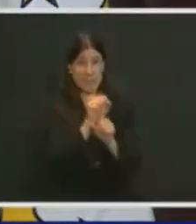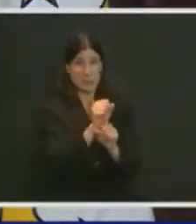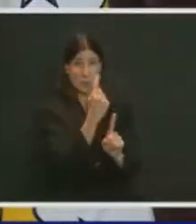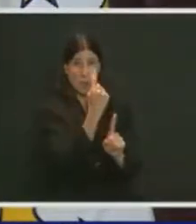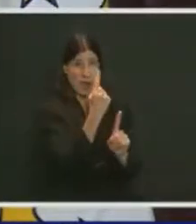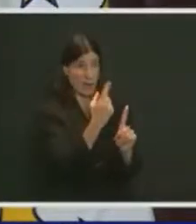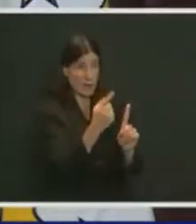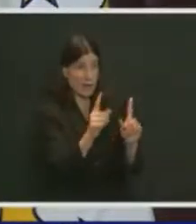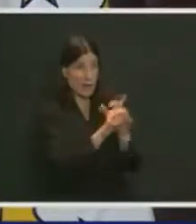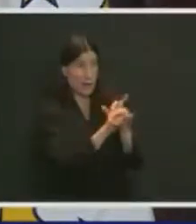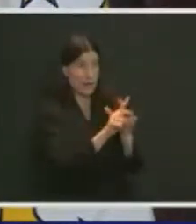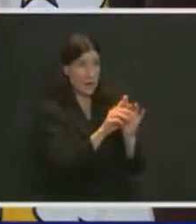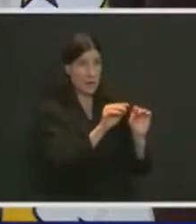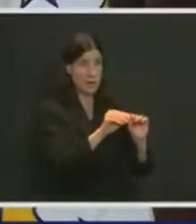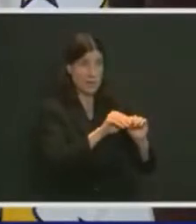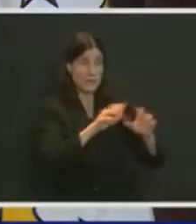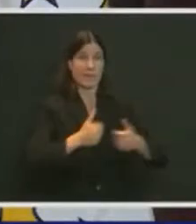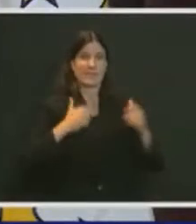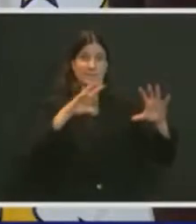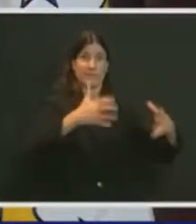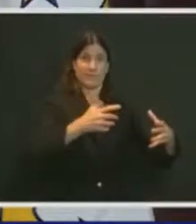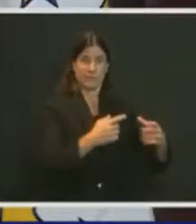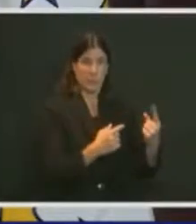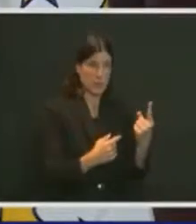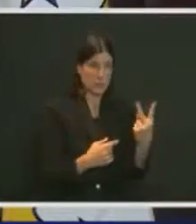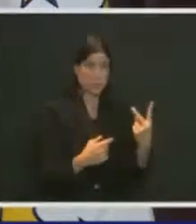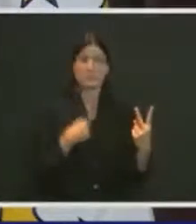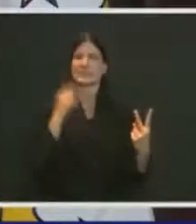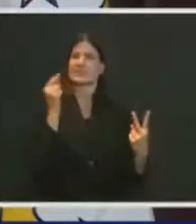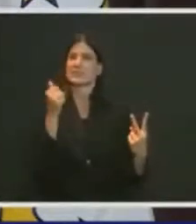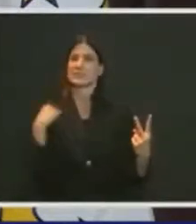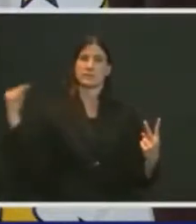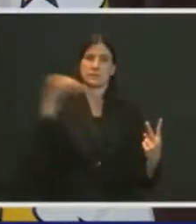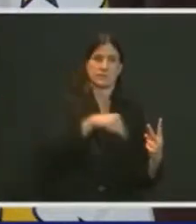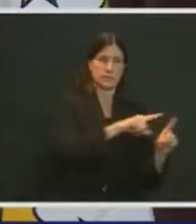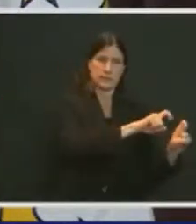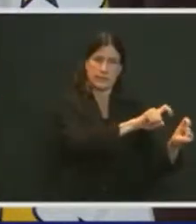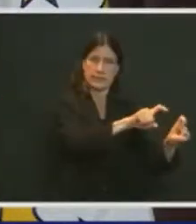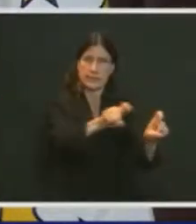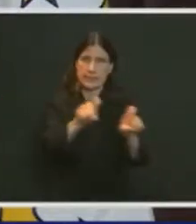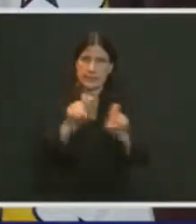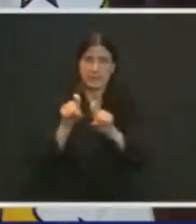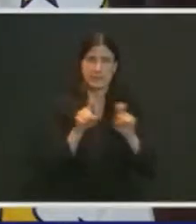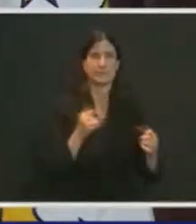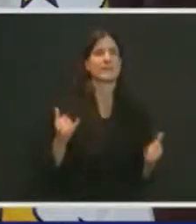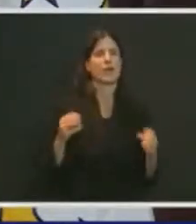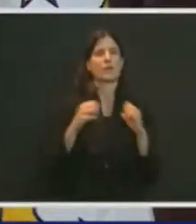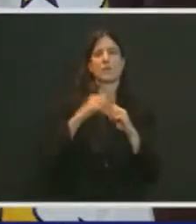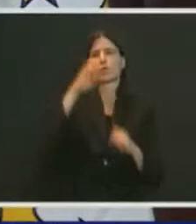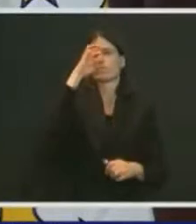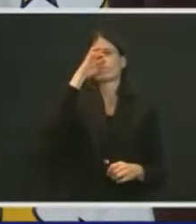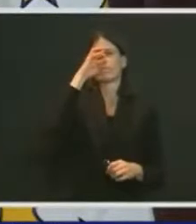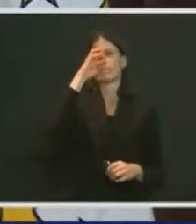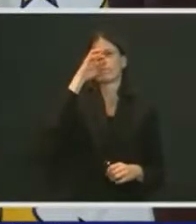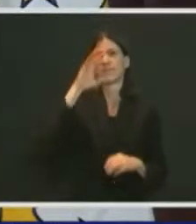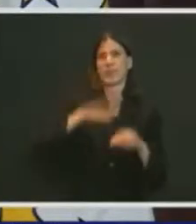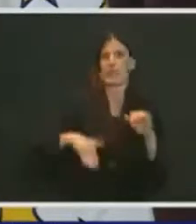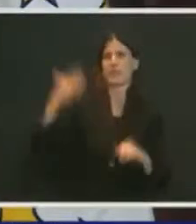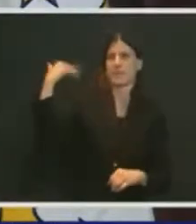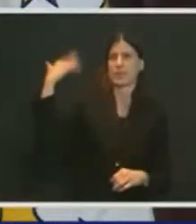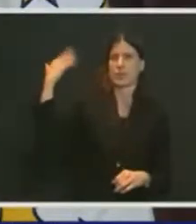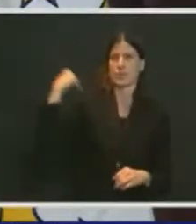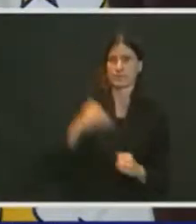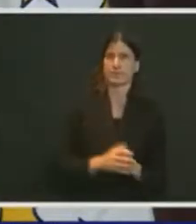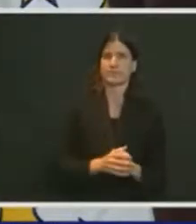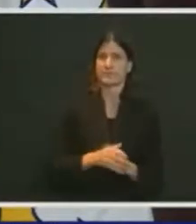from occurring. So we really credit the leadership there in Director Trish Coyne-Faig, as well as Dr. Jennifer